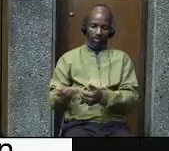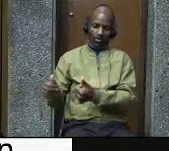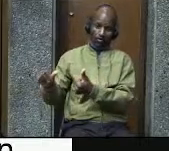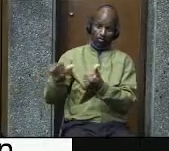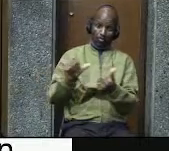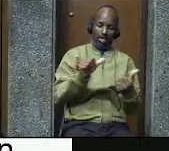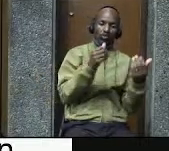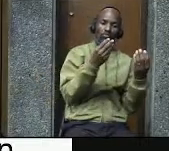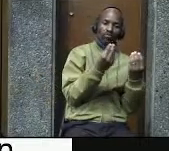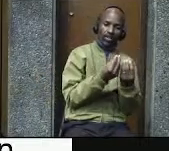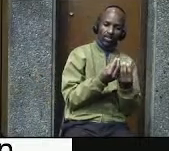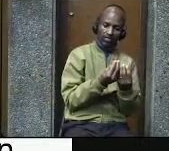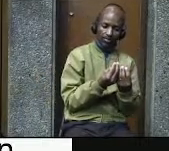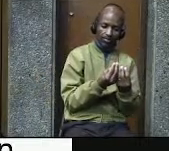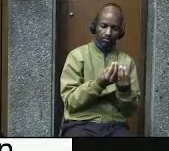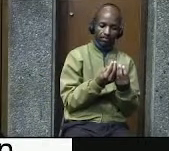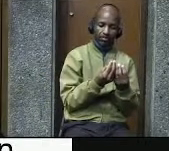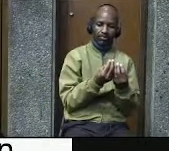property,